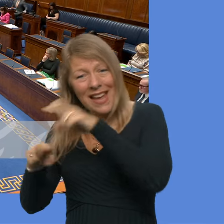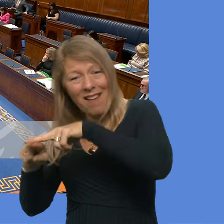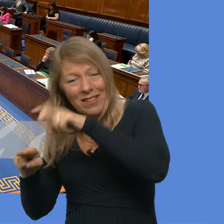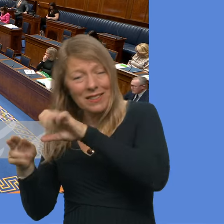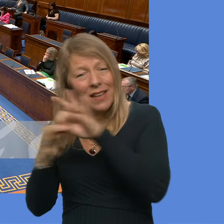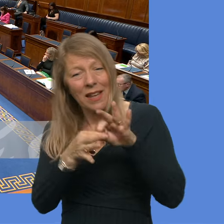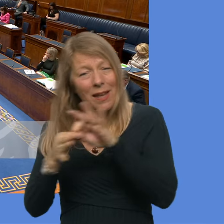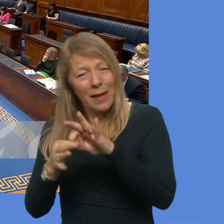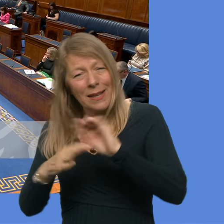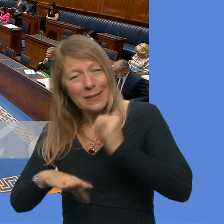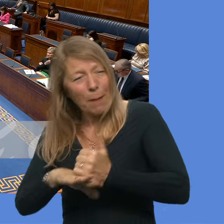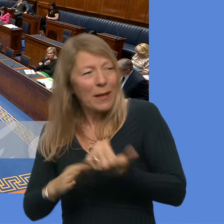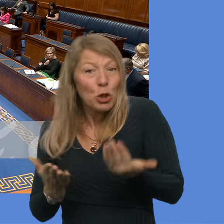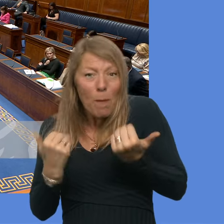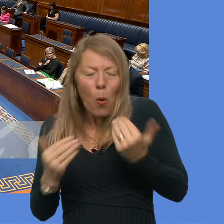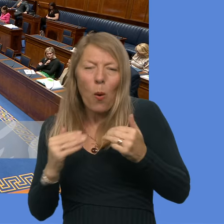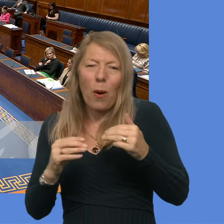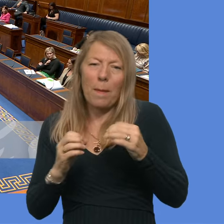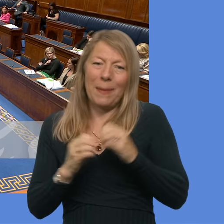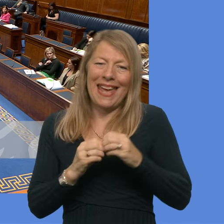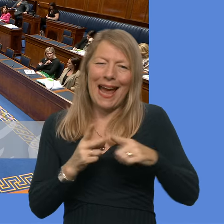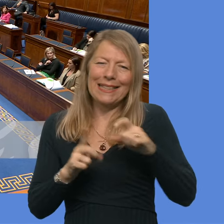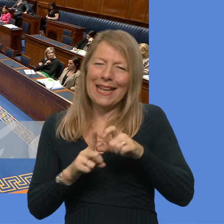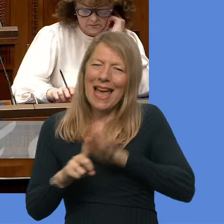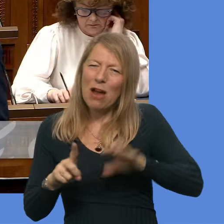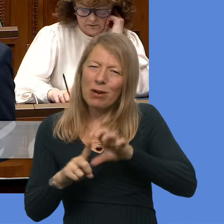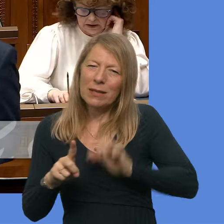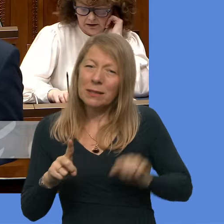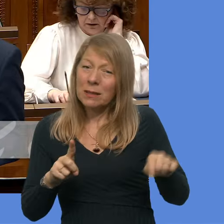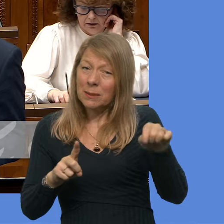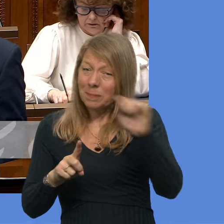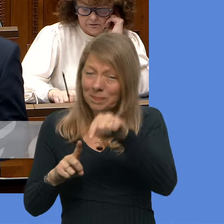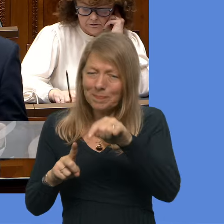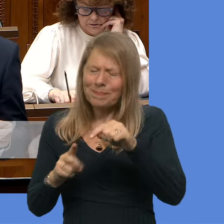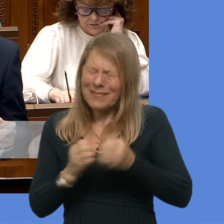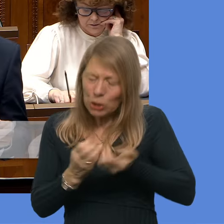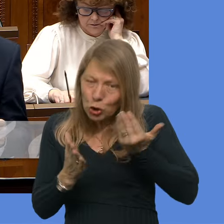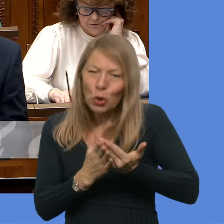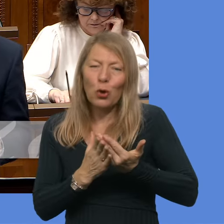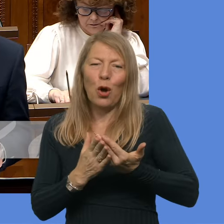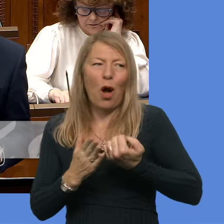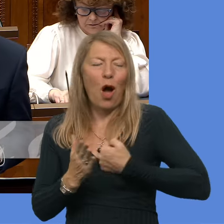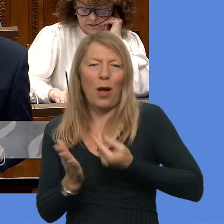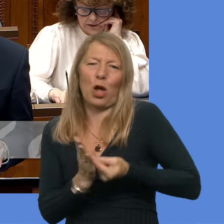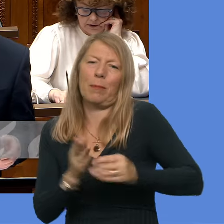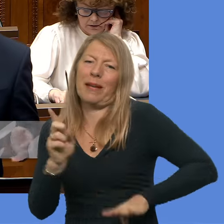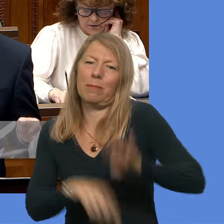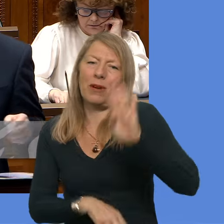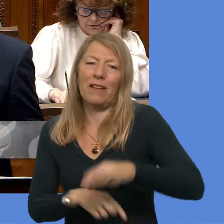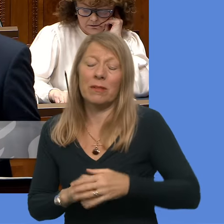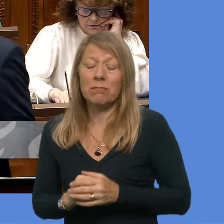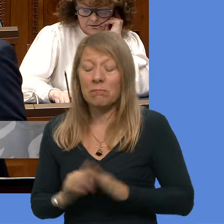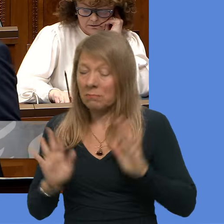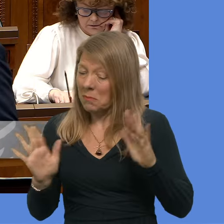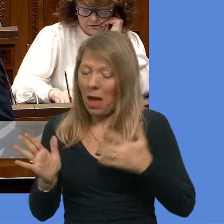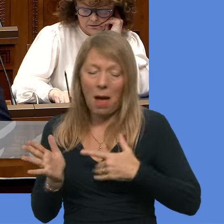Minister. Well, I'm very happy to work across departmentally in relation to anything which I think can improve our economy. I previously